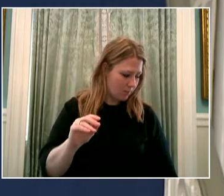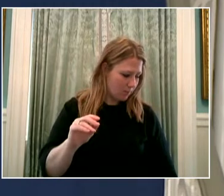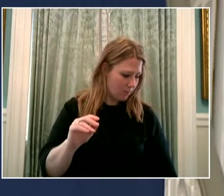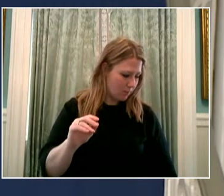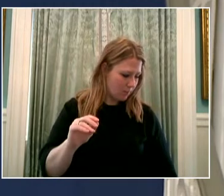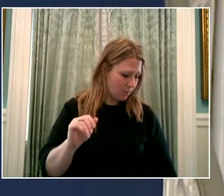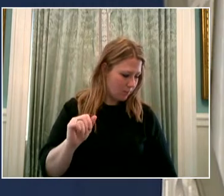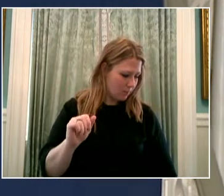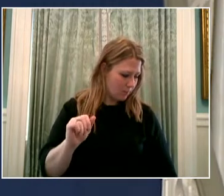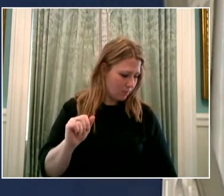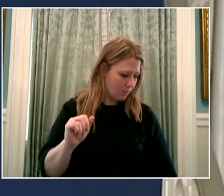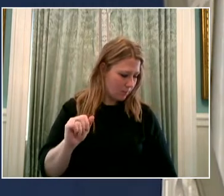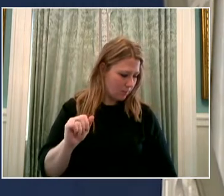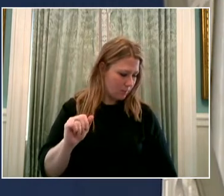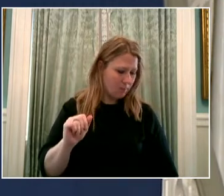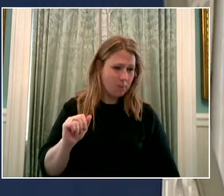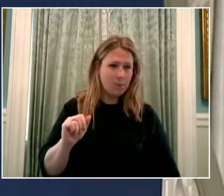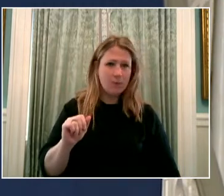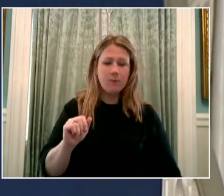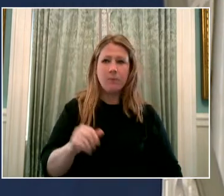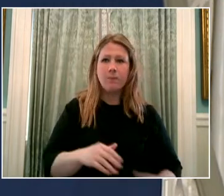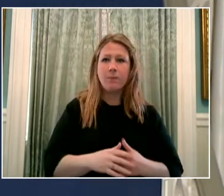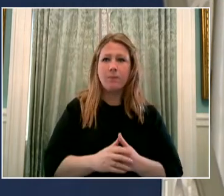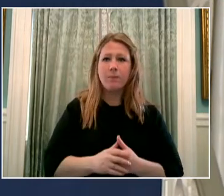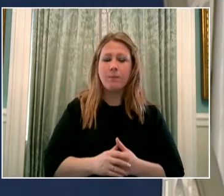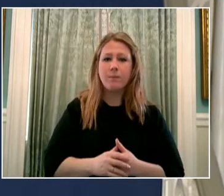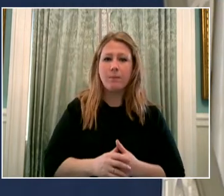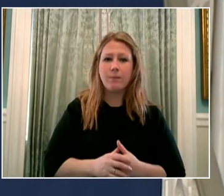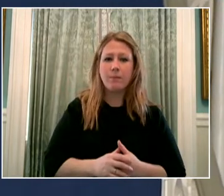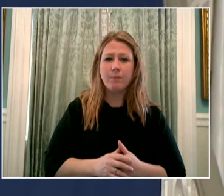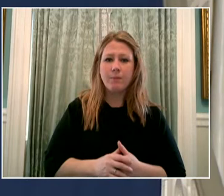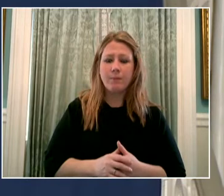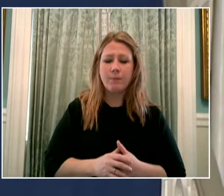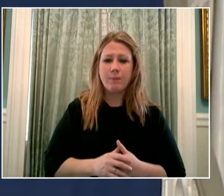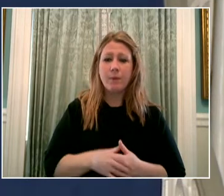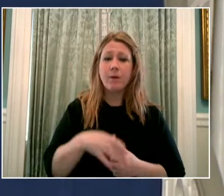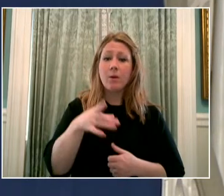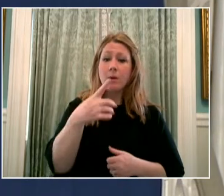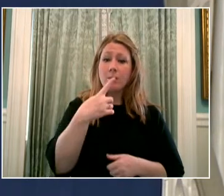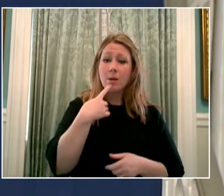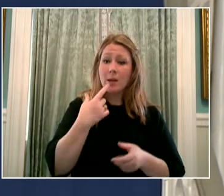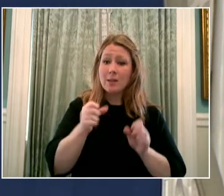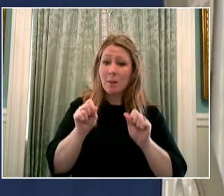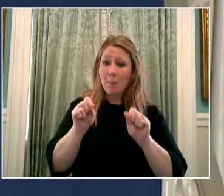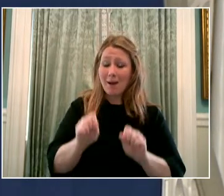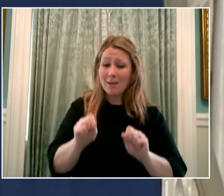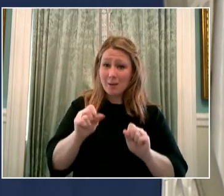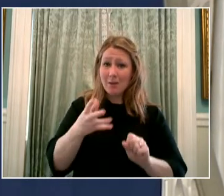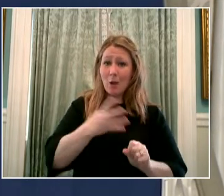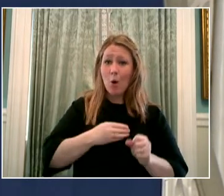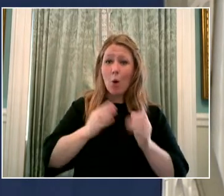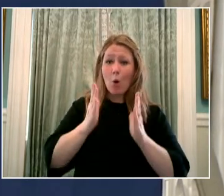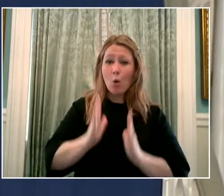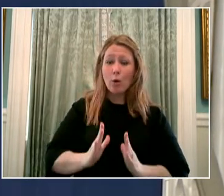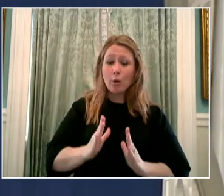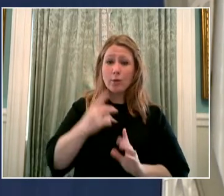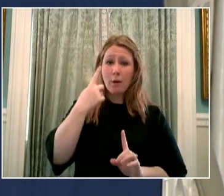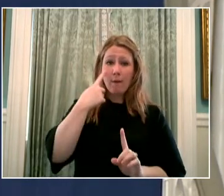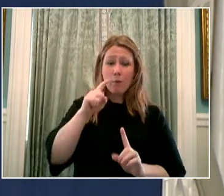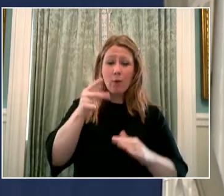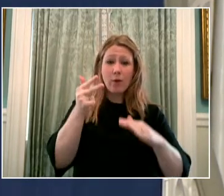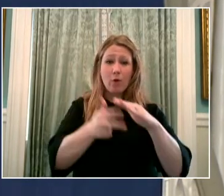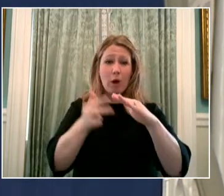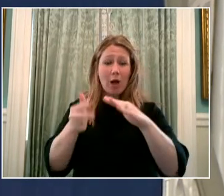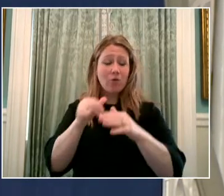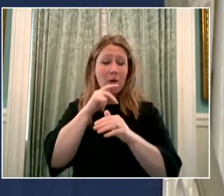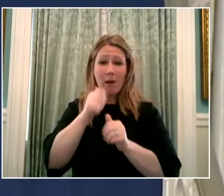Are you really saying that there's a possibility that the owners of these garages are not complying with the city law and are